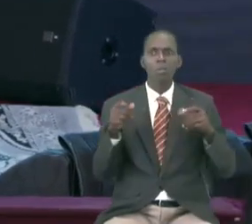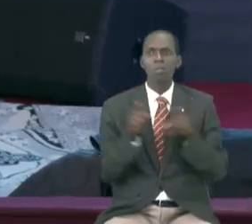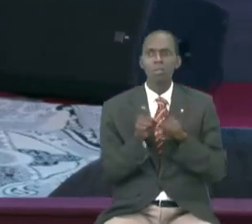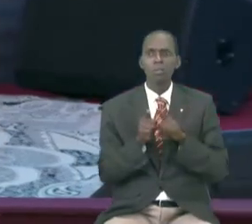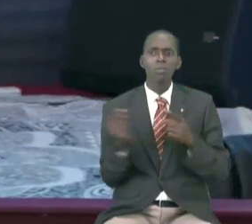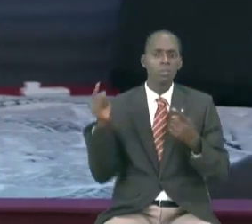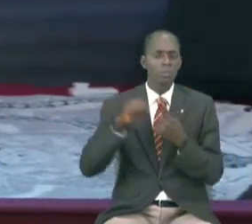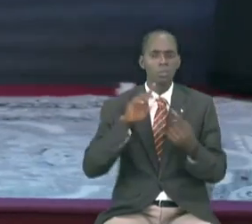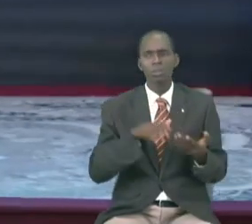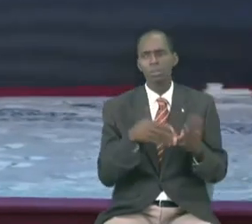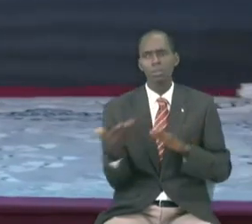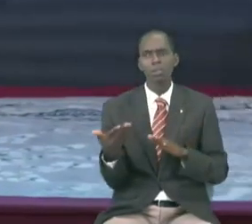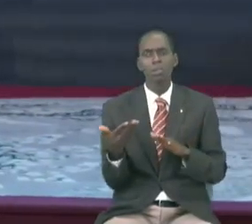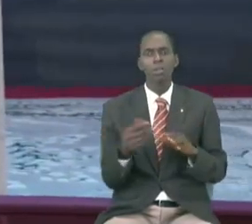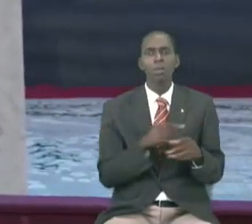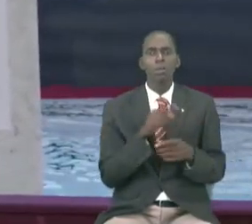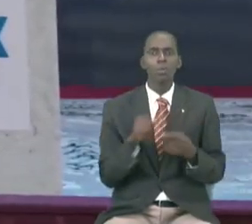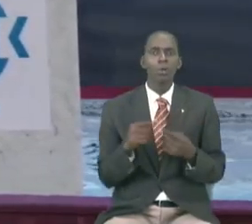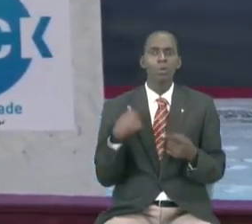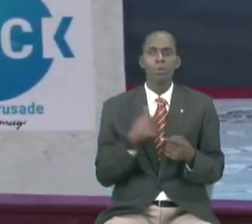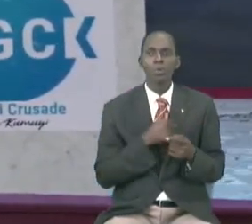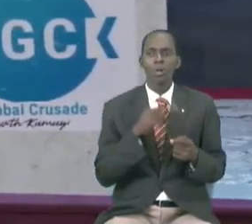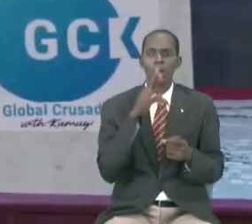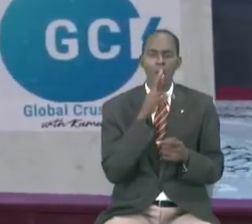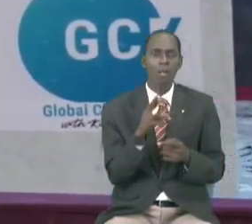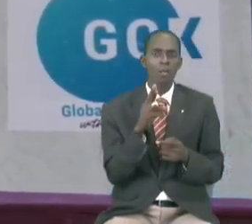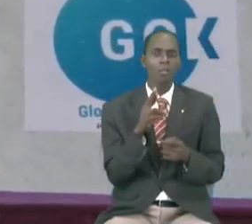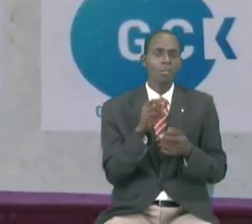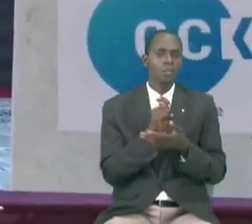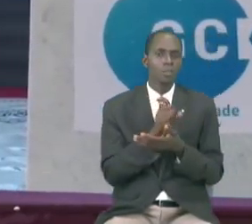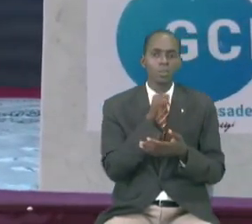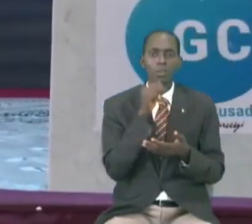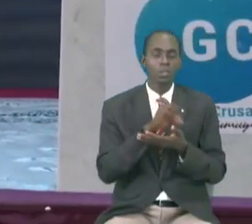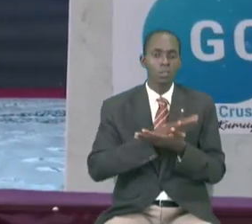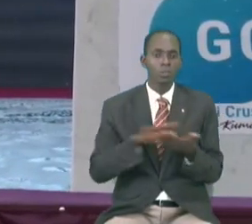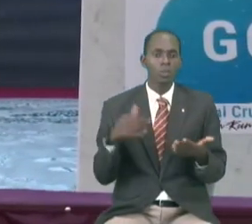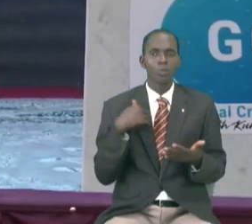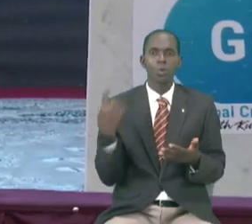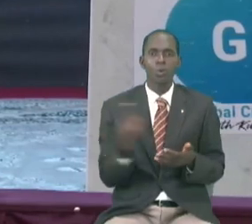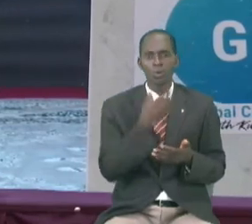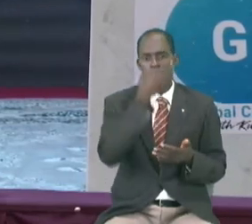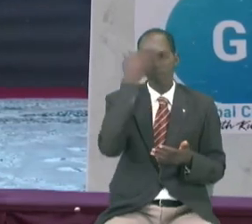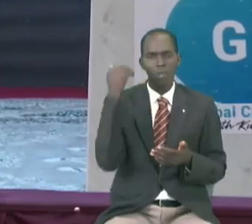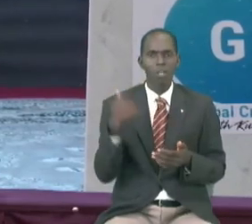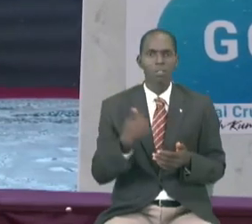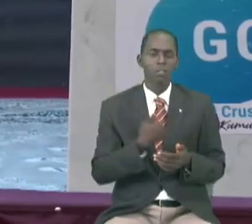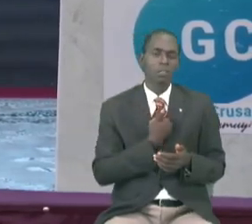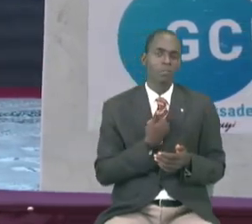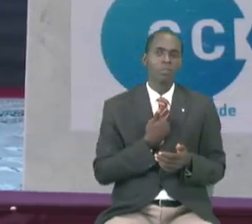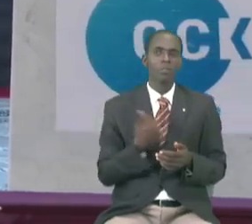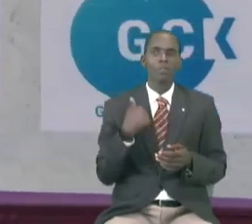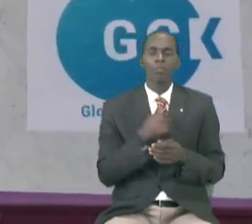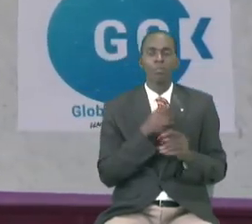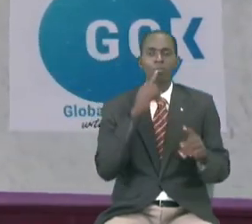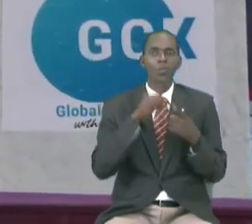God like he's an errand boy. We talk to God as if he's man. We talk to God as if